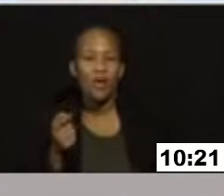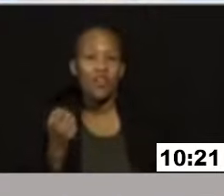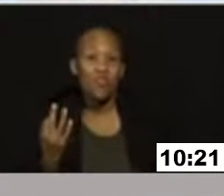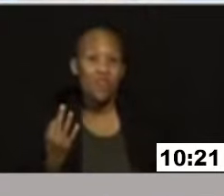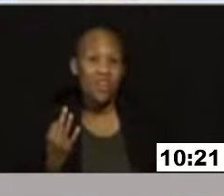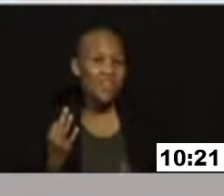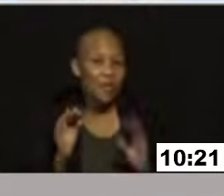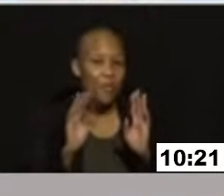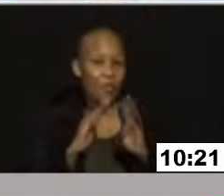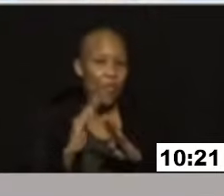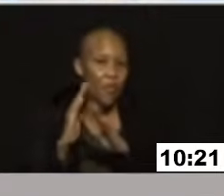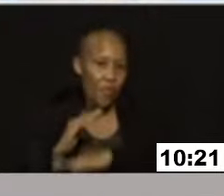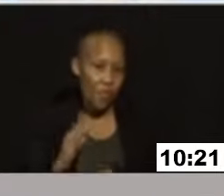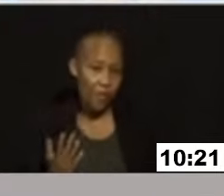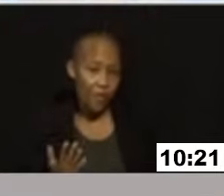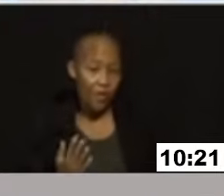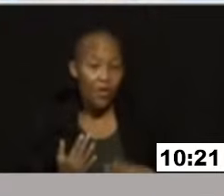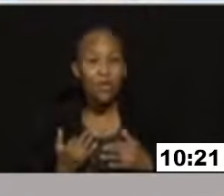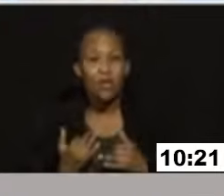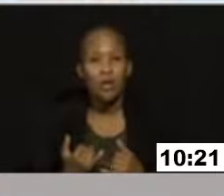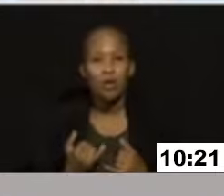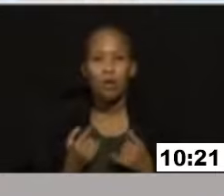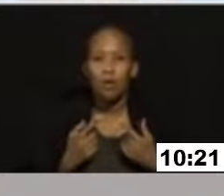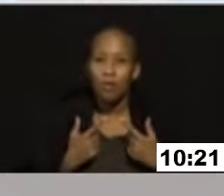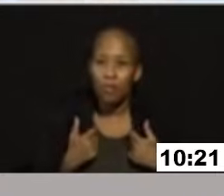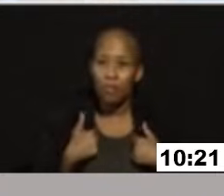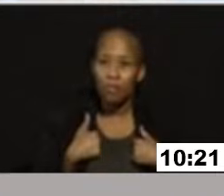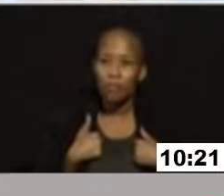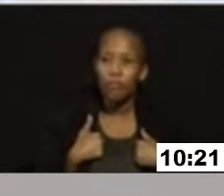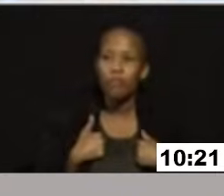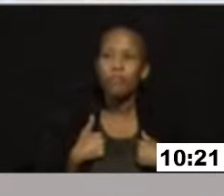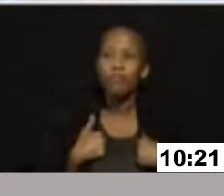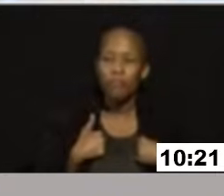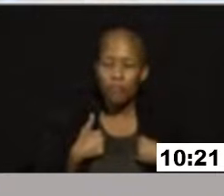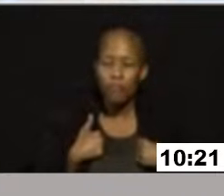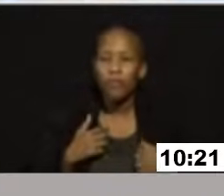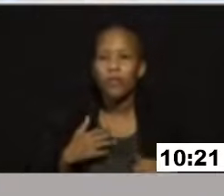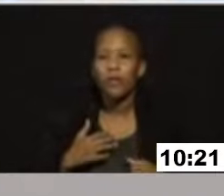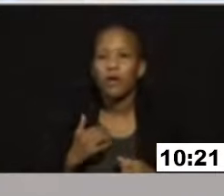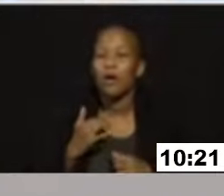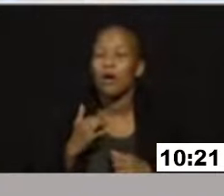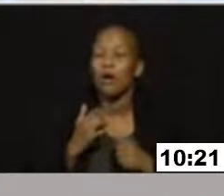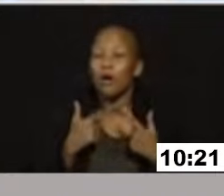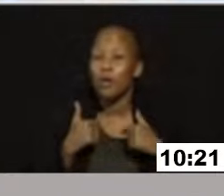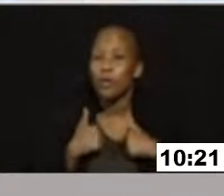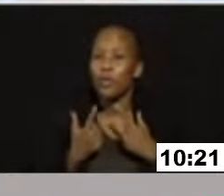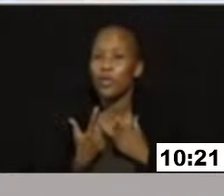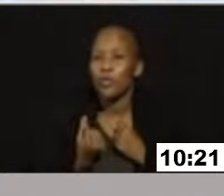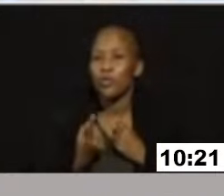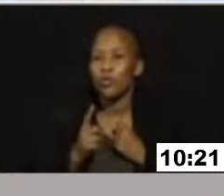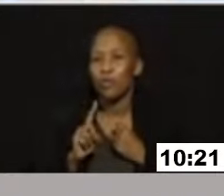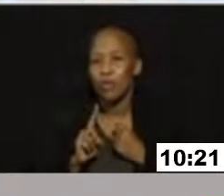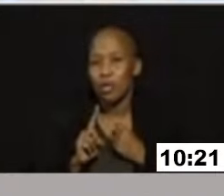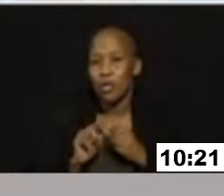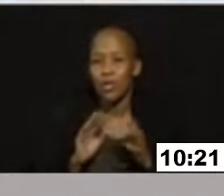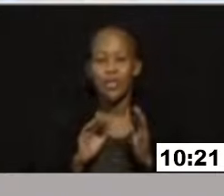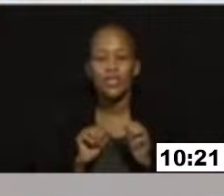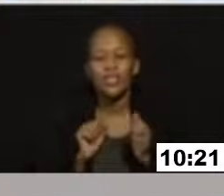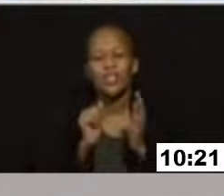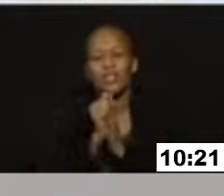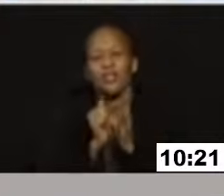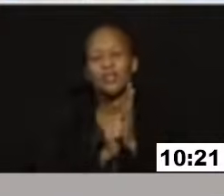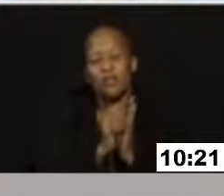of caution, we applied for condonation nonetheless. and we put up a statement, even